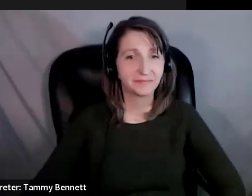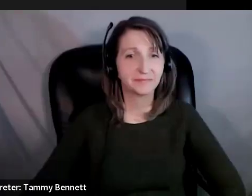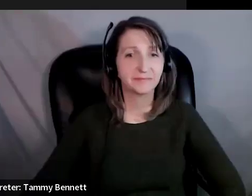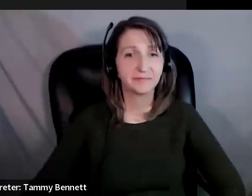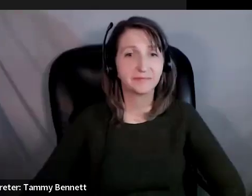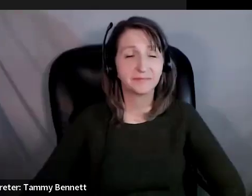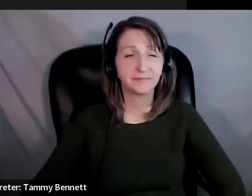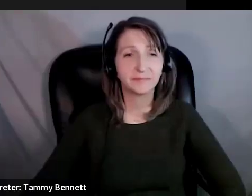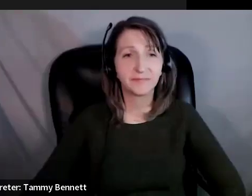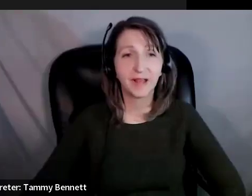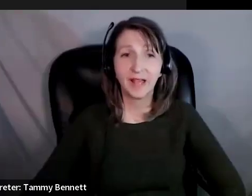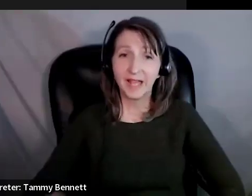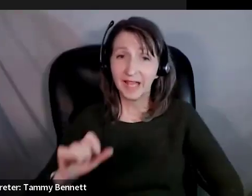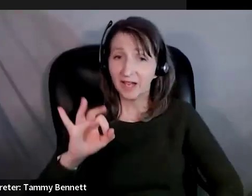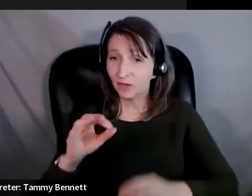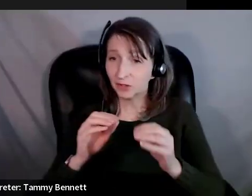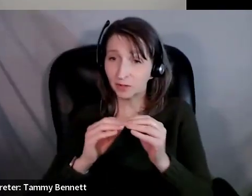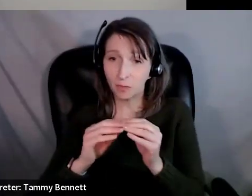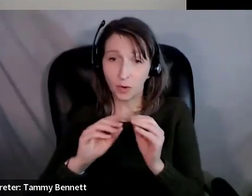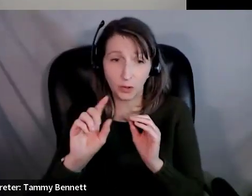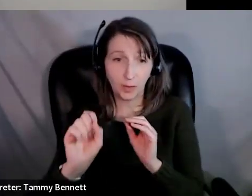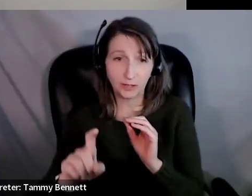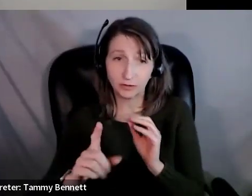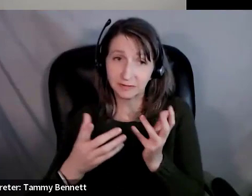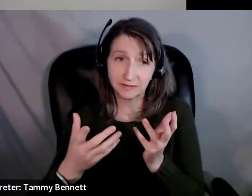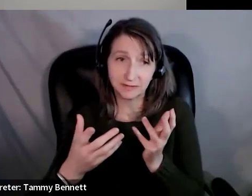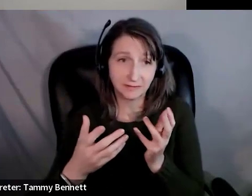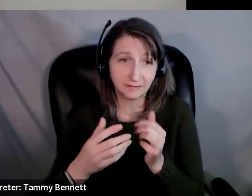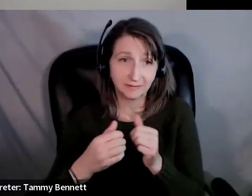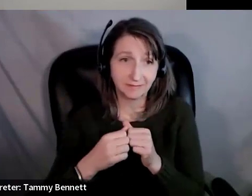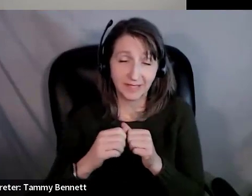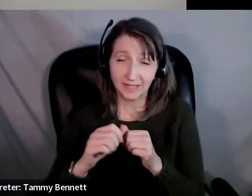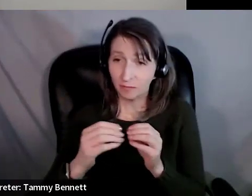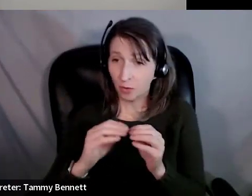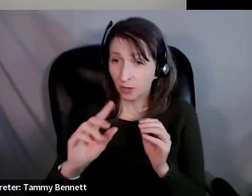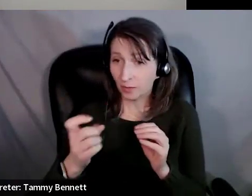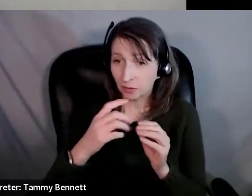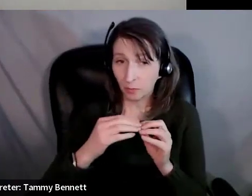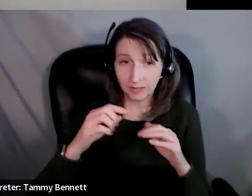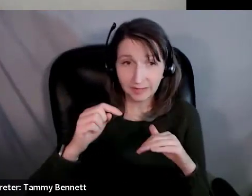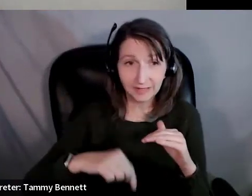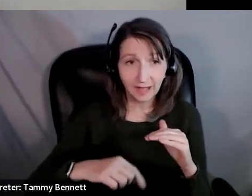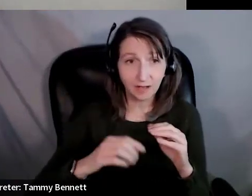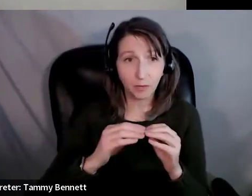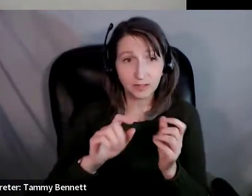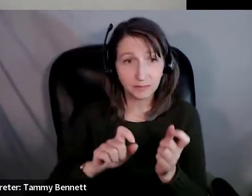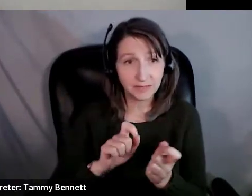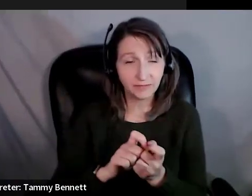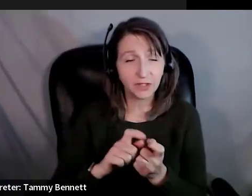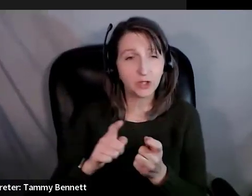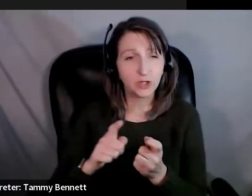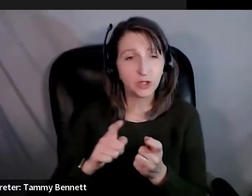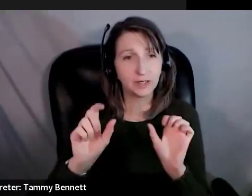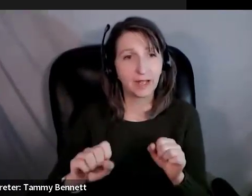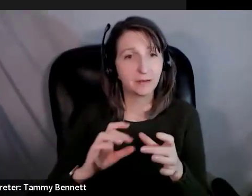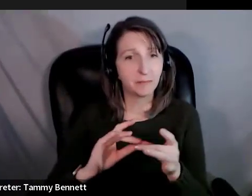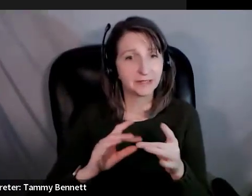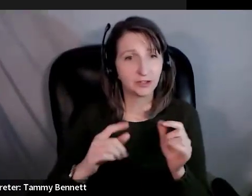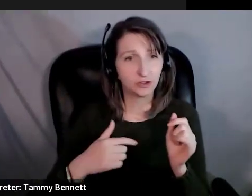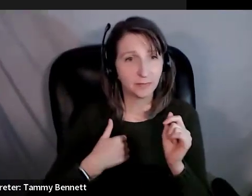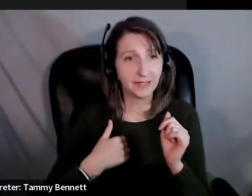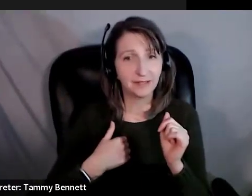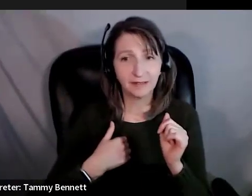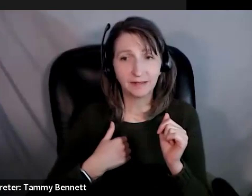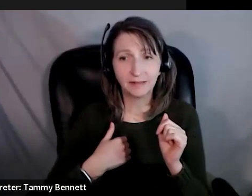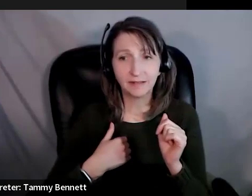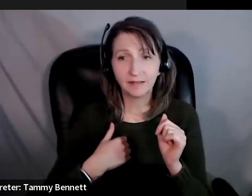I think there's a couple more, but I, but if anyone has any more questions that are more in detailed or specific, um, you can always message or email me or anything